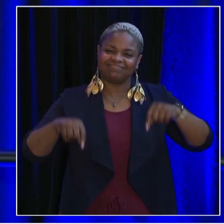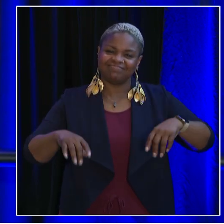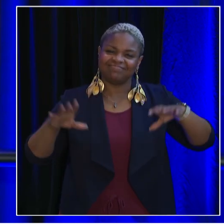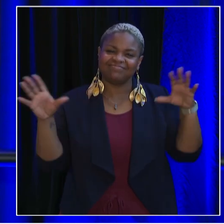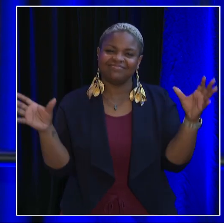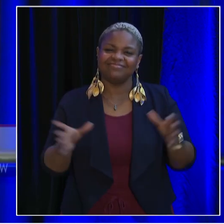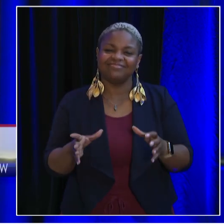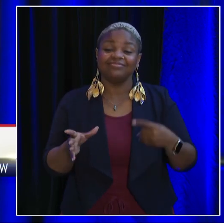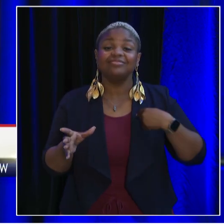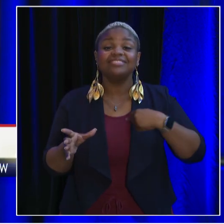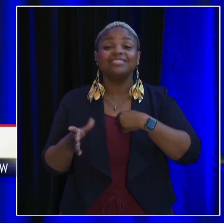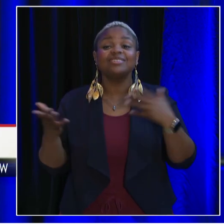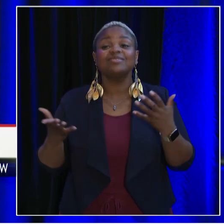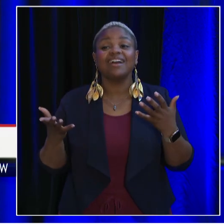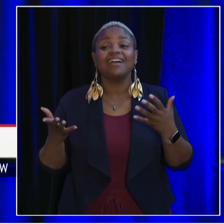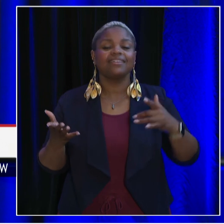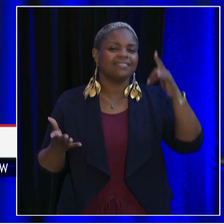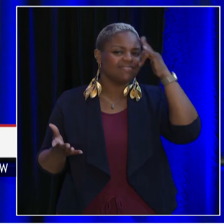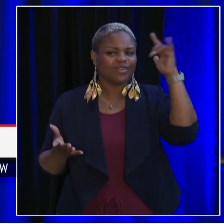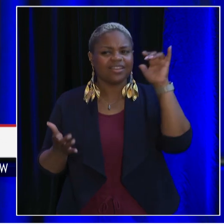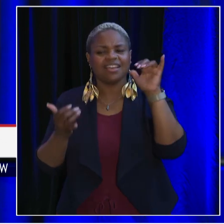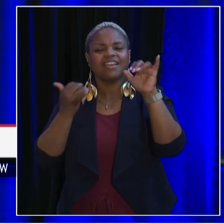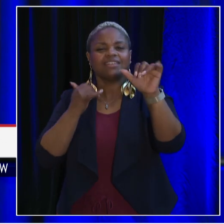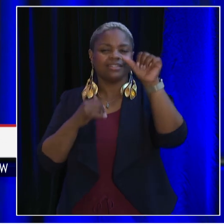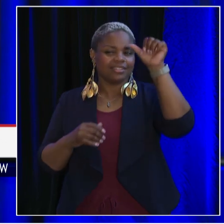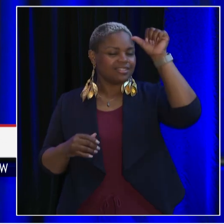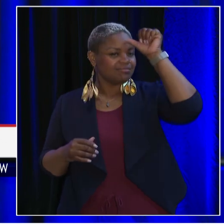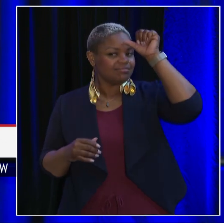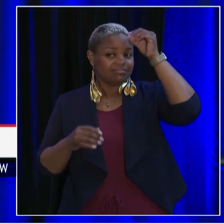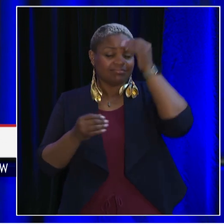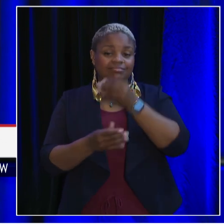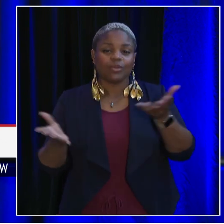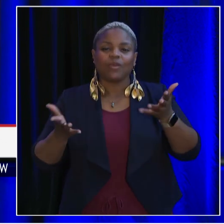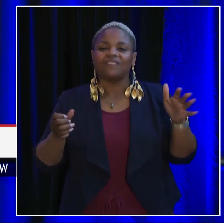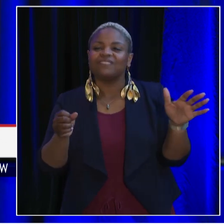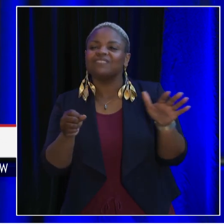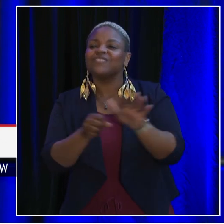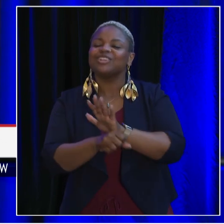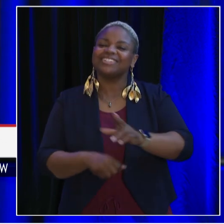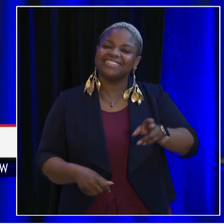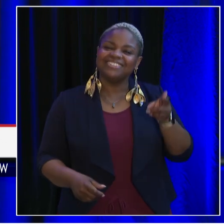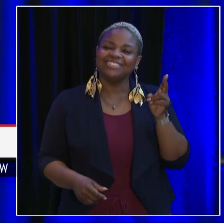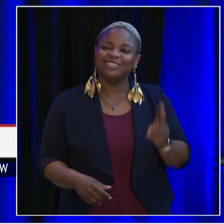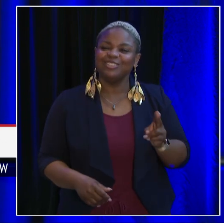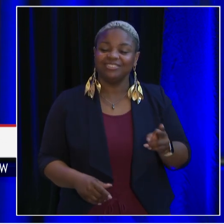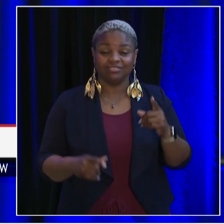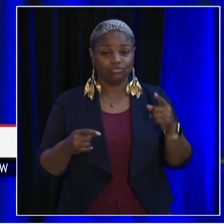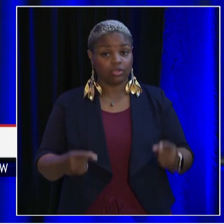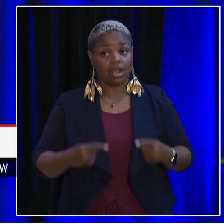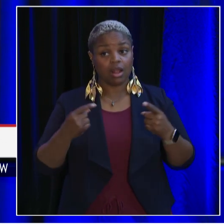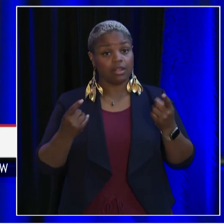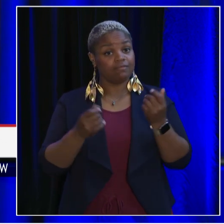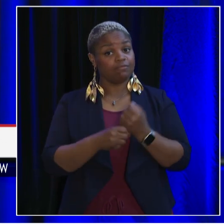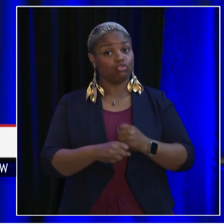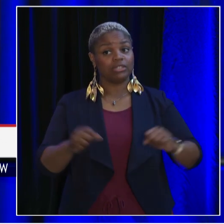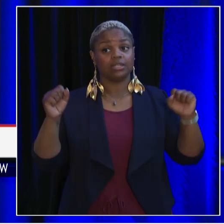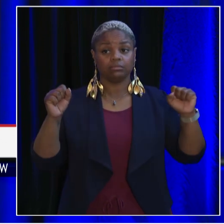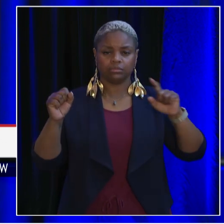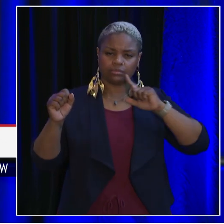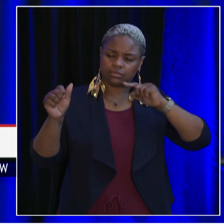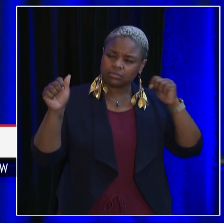might forever remember and tell the fullness of our history, the struggle for freedom and the striving for